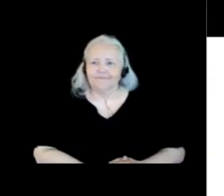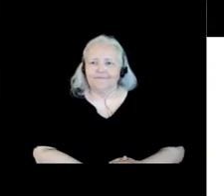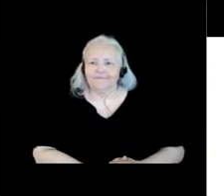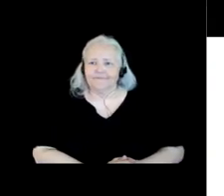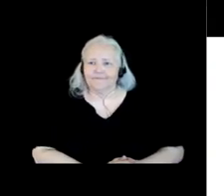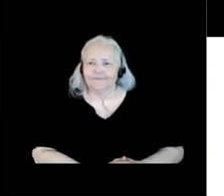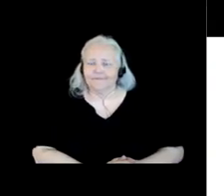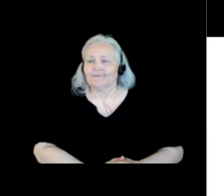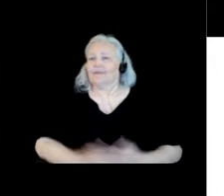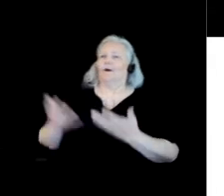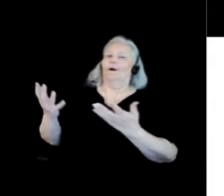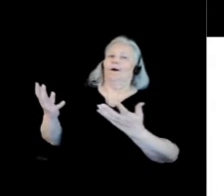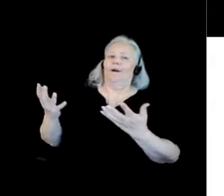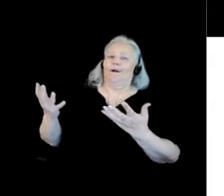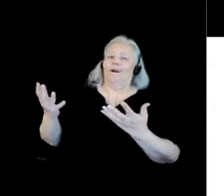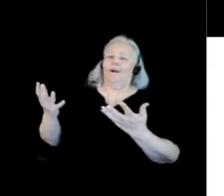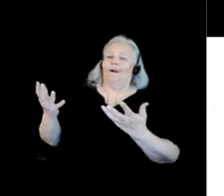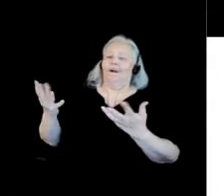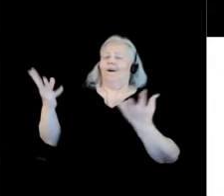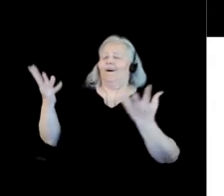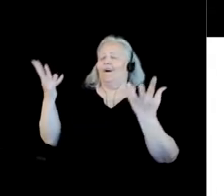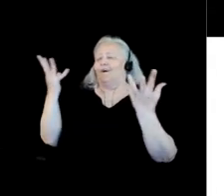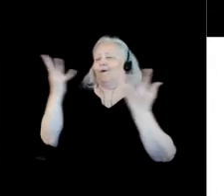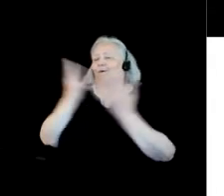I mean, I couldn't ask for a more beautiful